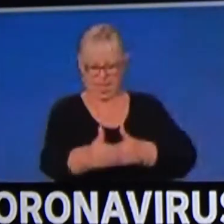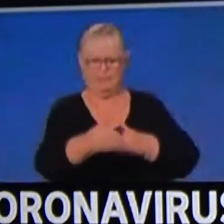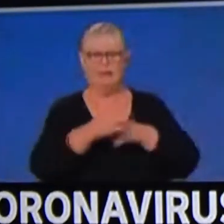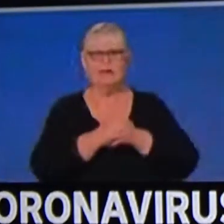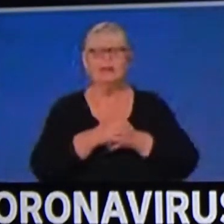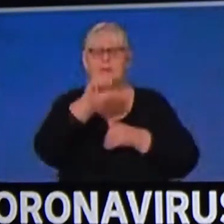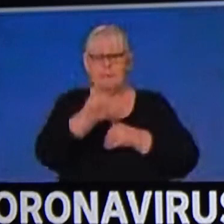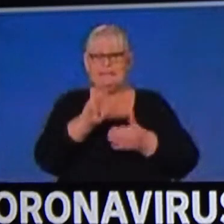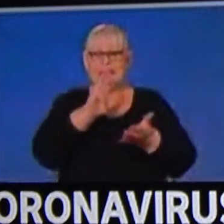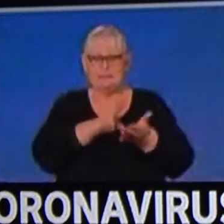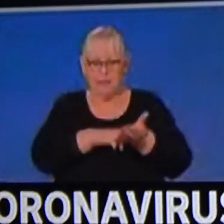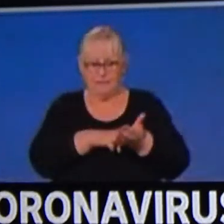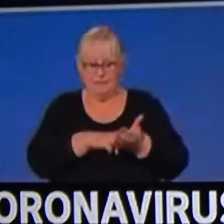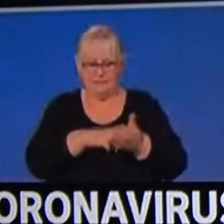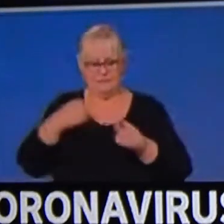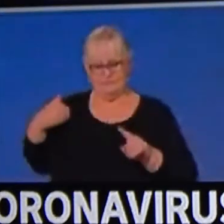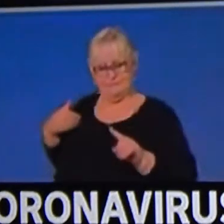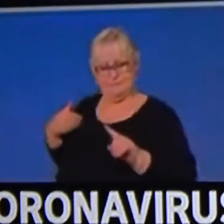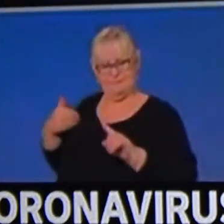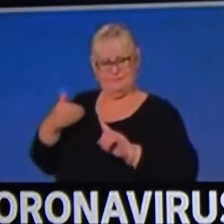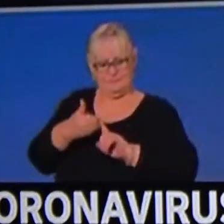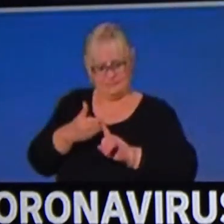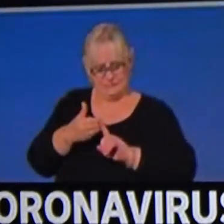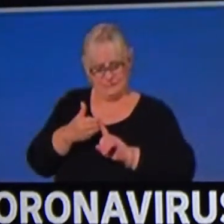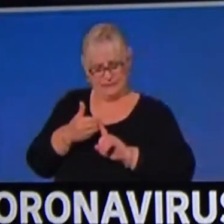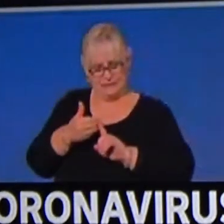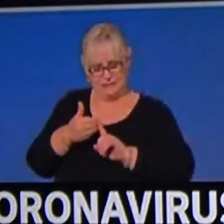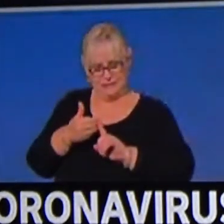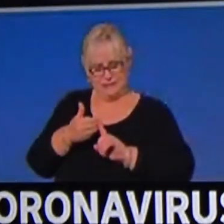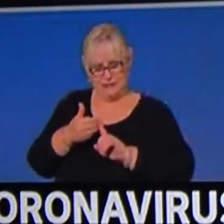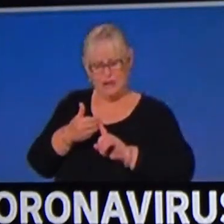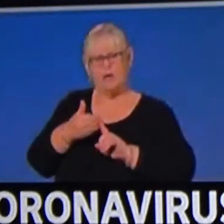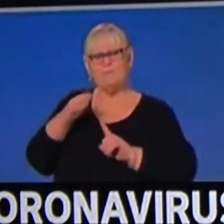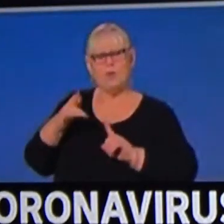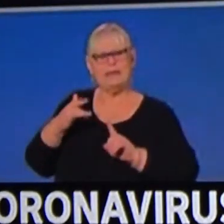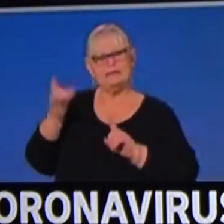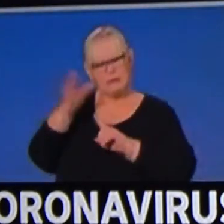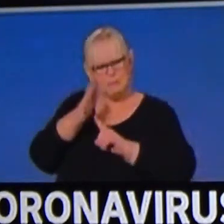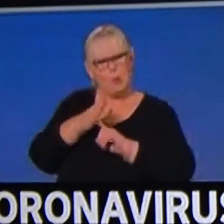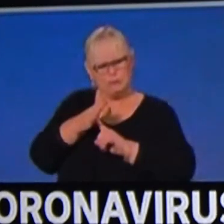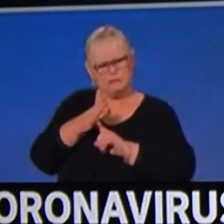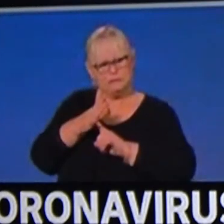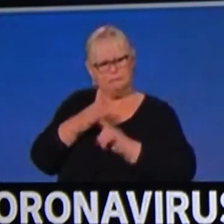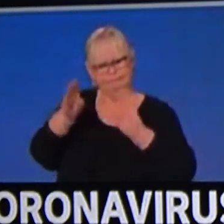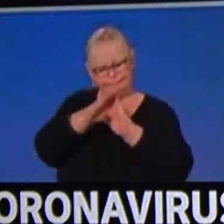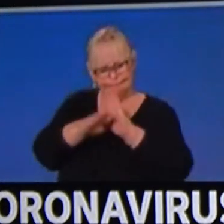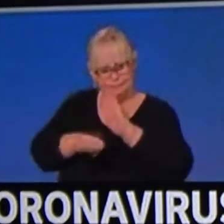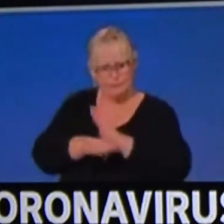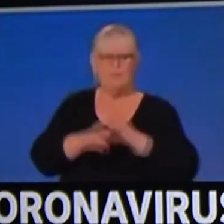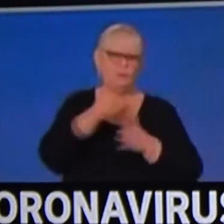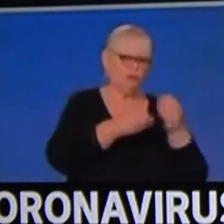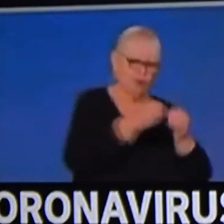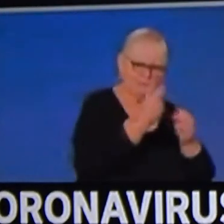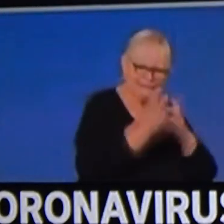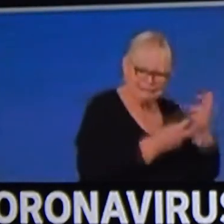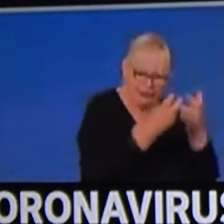the period in which we've been operating and will be operating these lifeline measures in the economy, which is Job Seeker